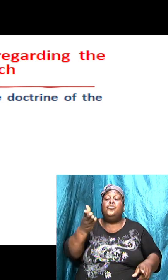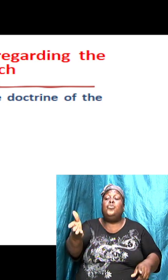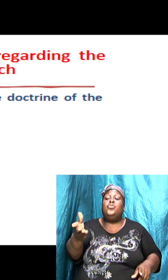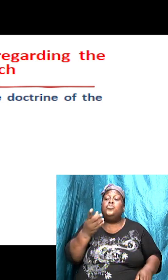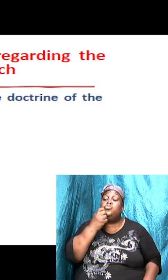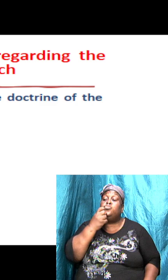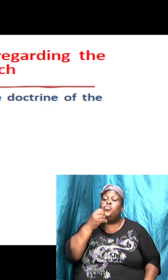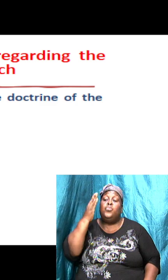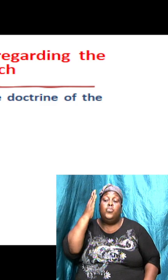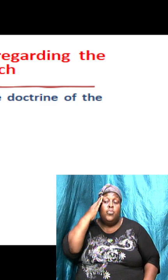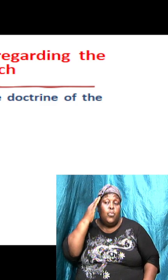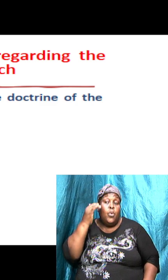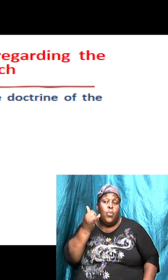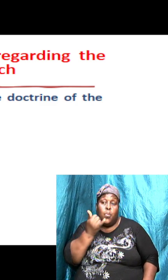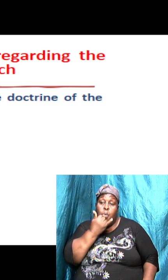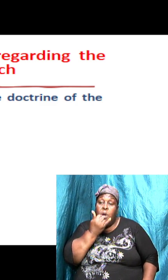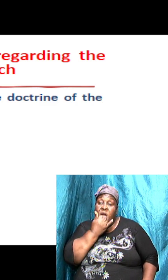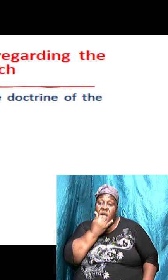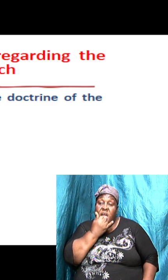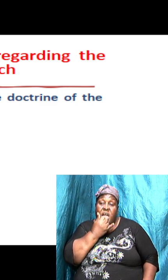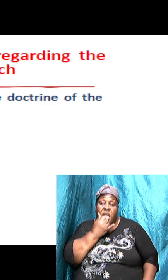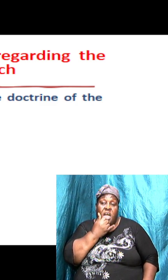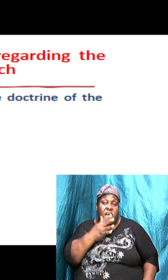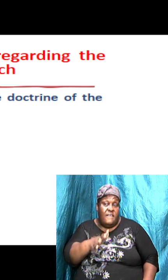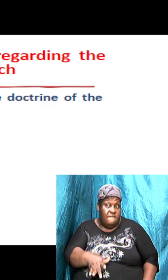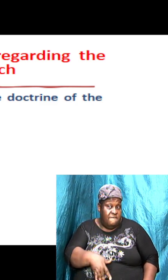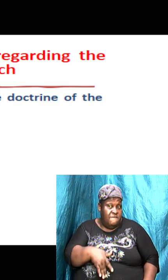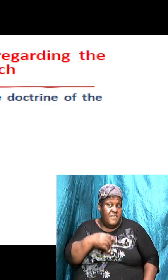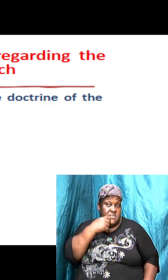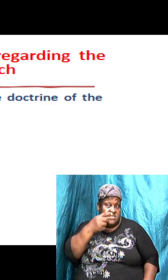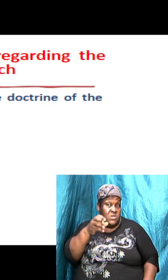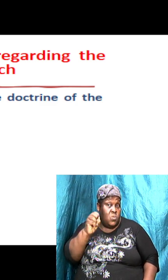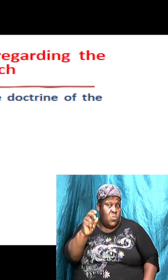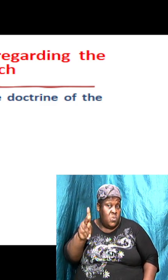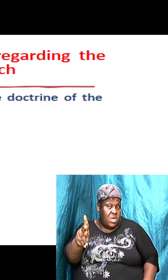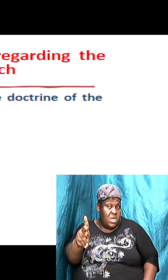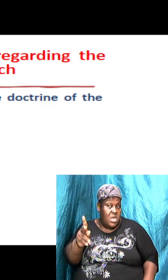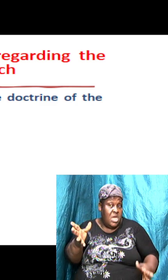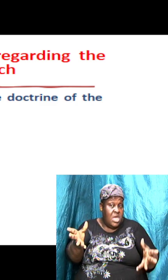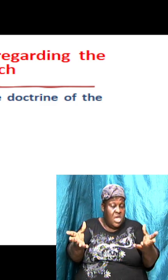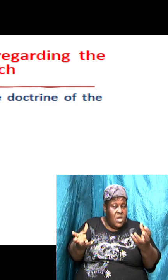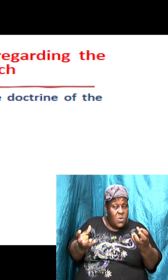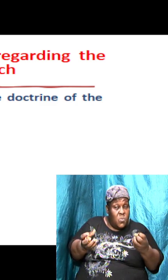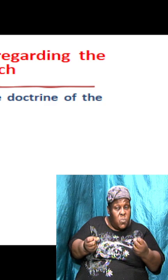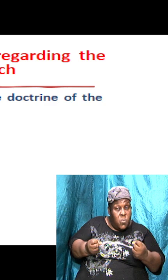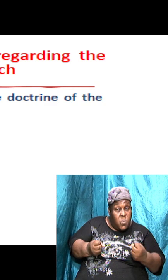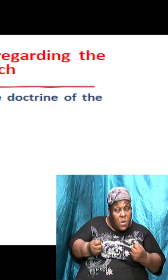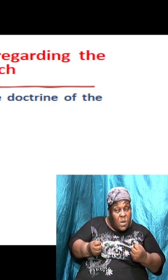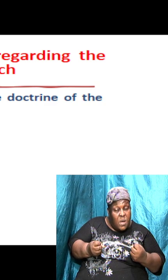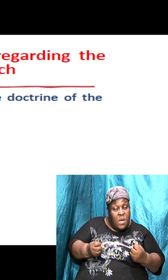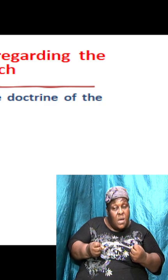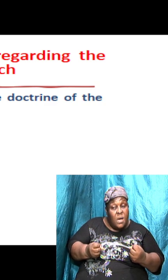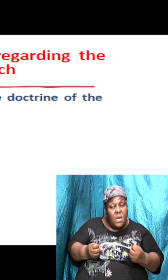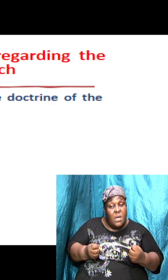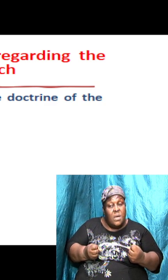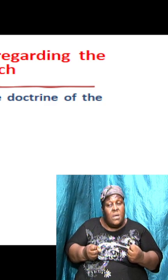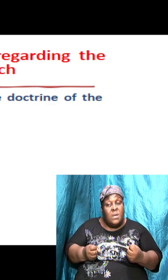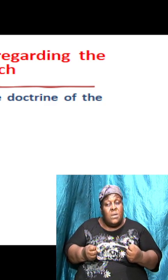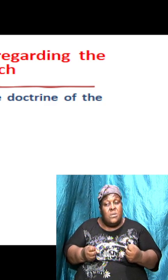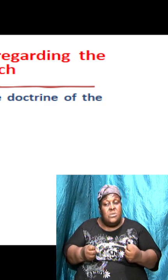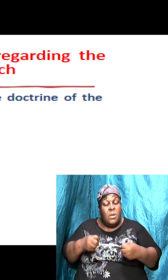wrong. But we pretend that it is okay and we want to advance the folks. There are some people that know some folks